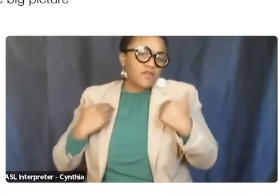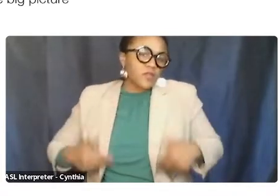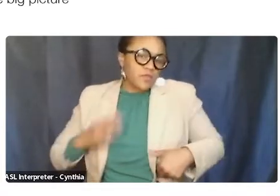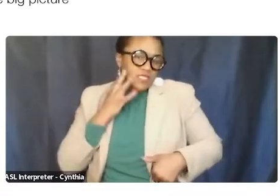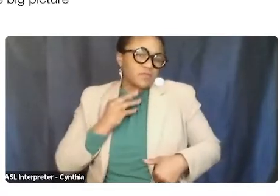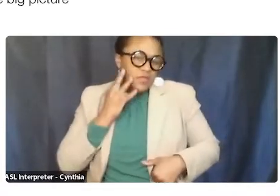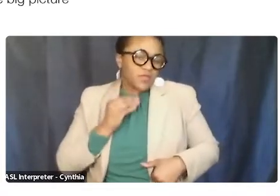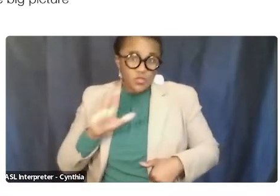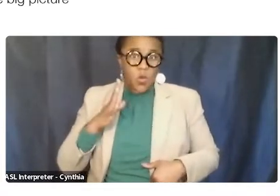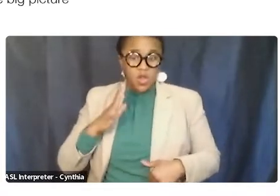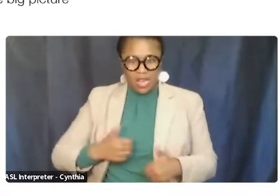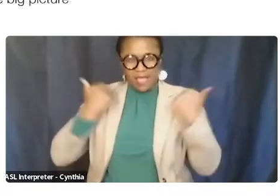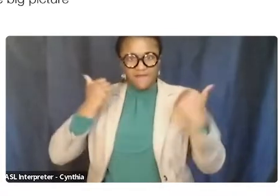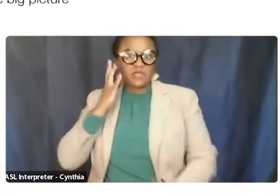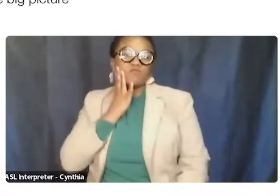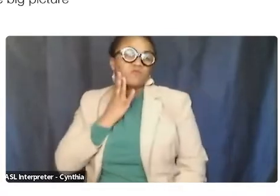Your lived experiences,